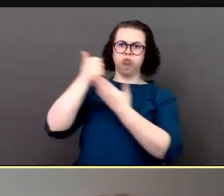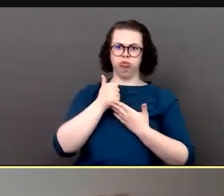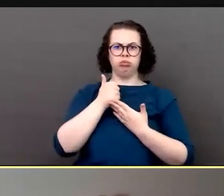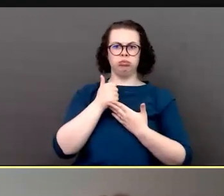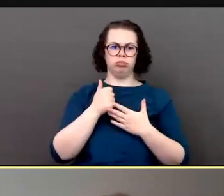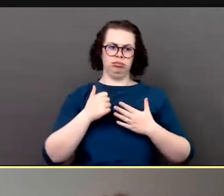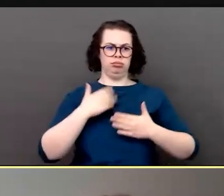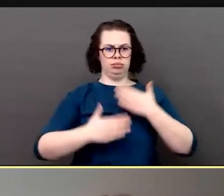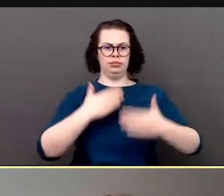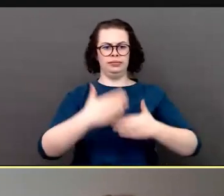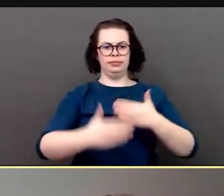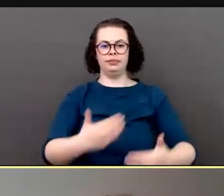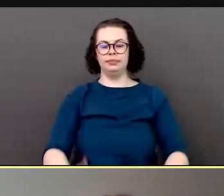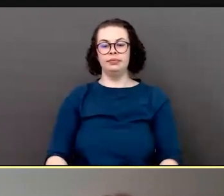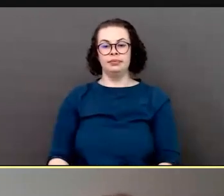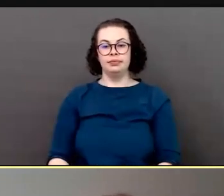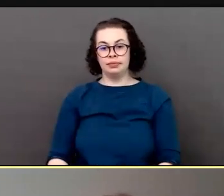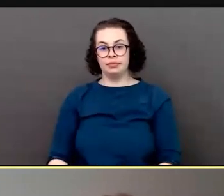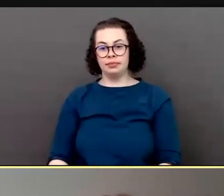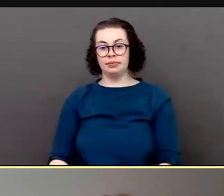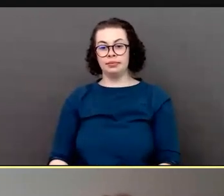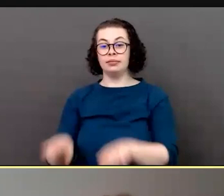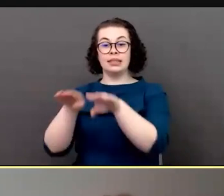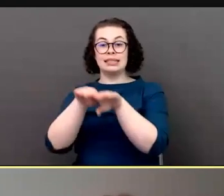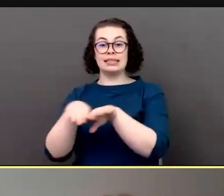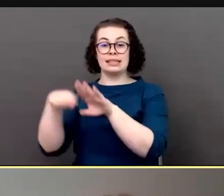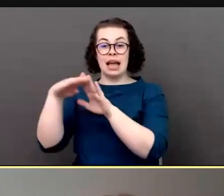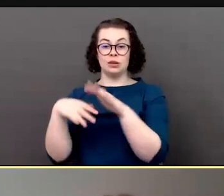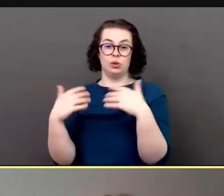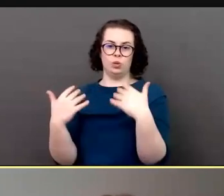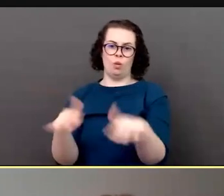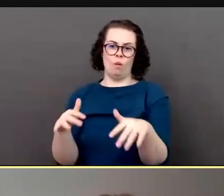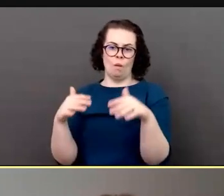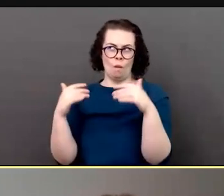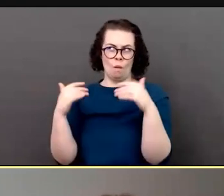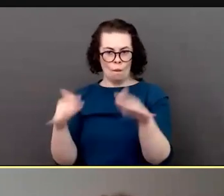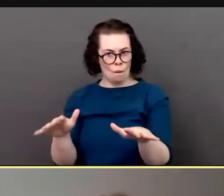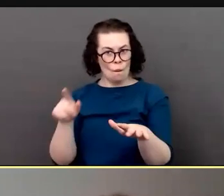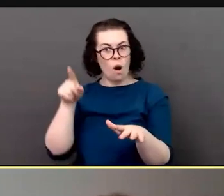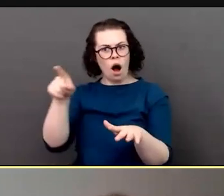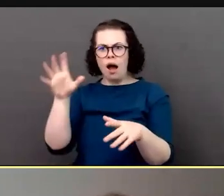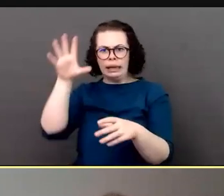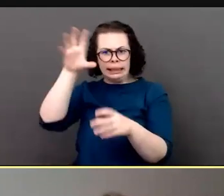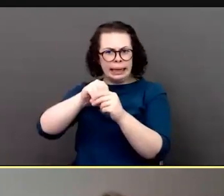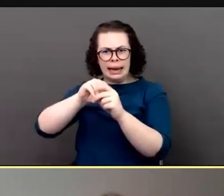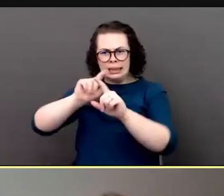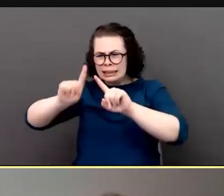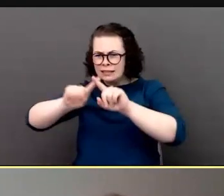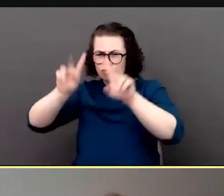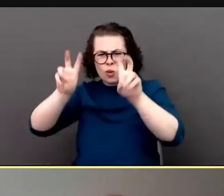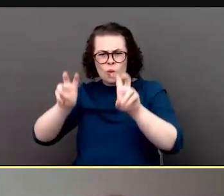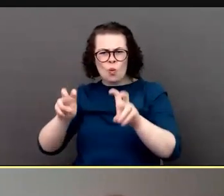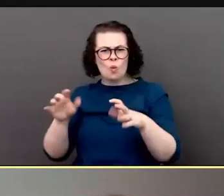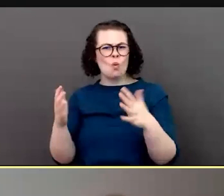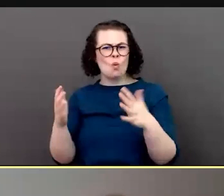standard as a rich document that is impressive, not only how comprehensive it is, but also how well